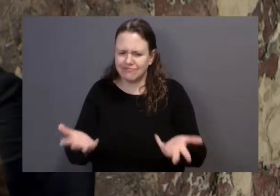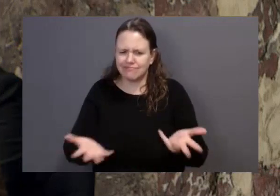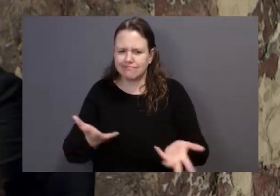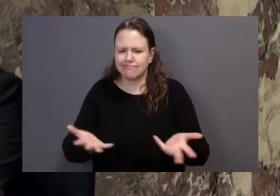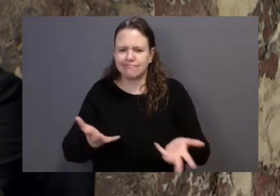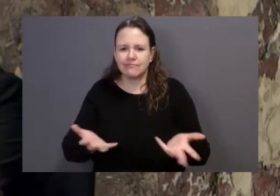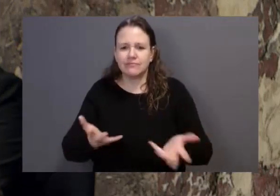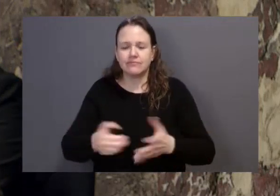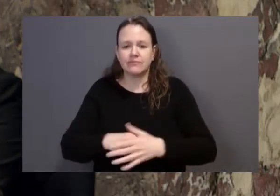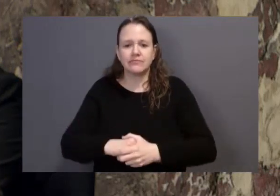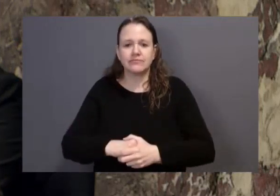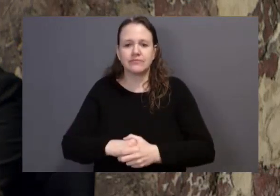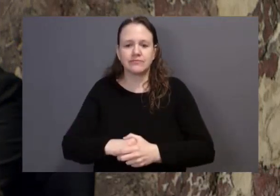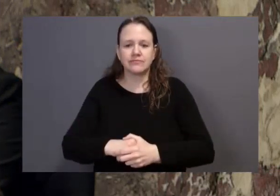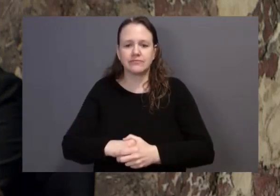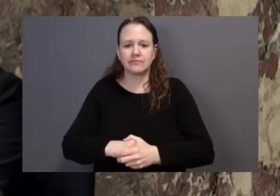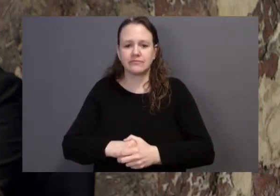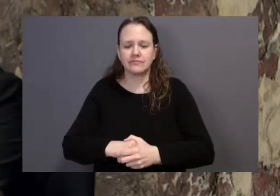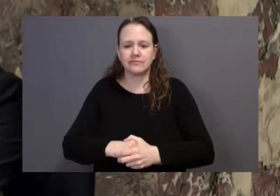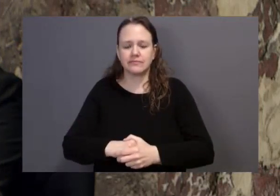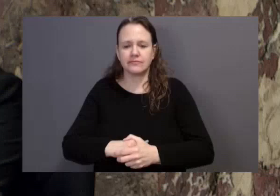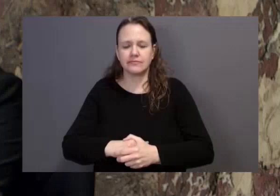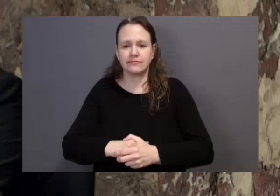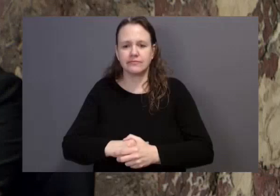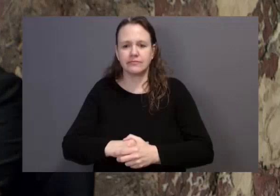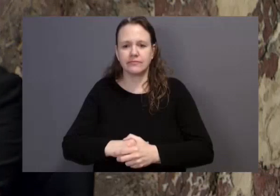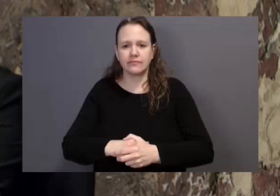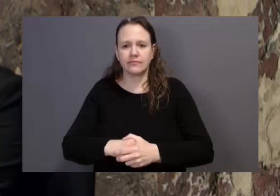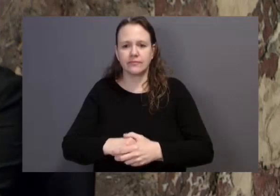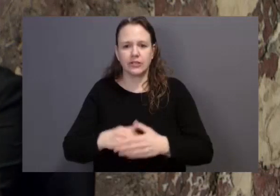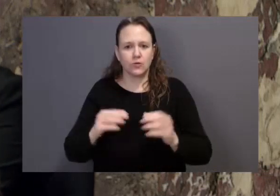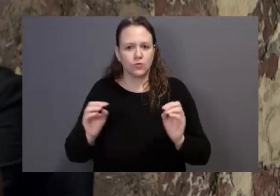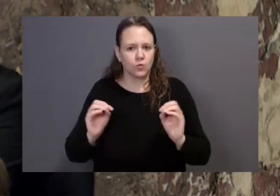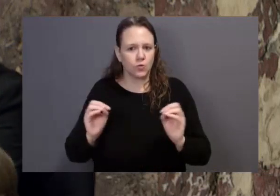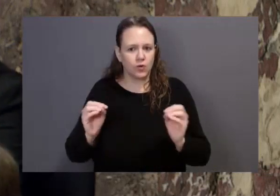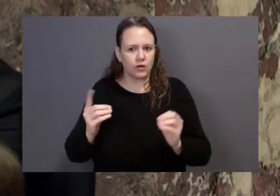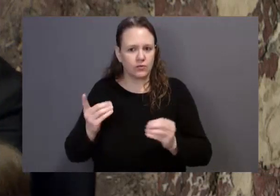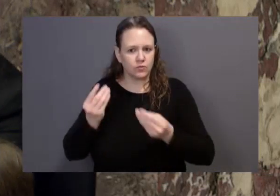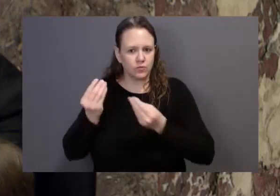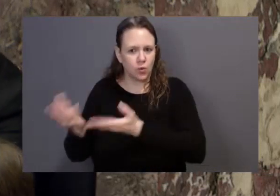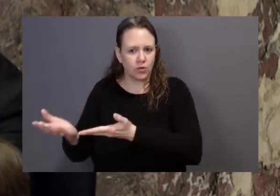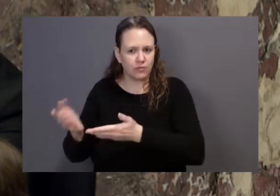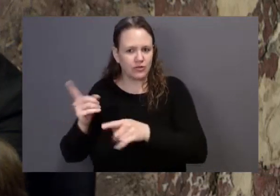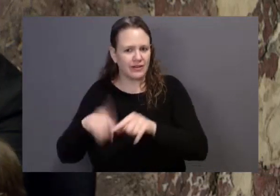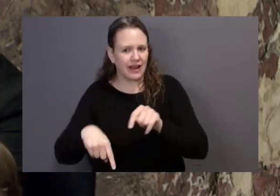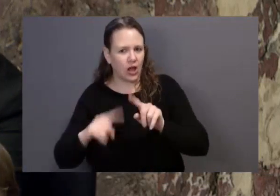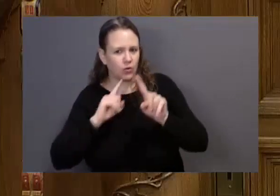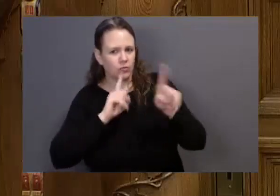is constrained from reporting anything to law enforcement.